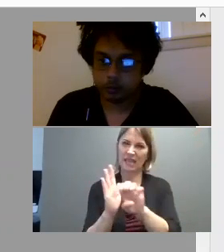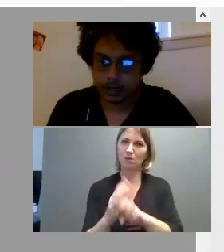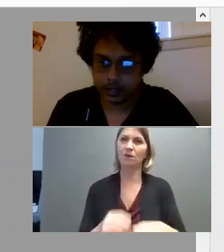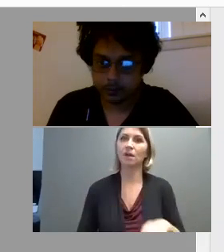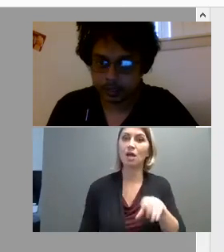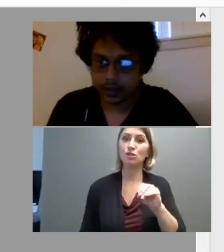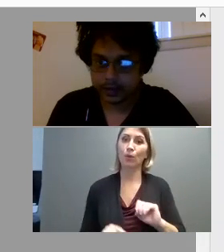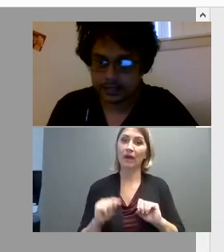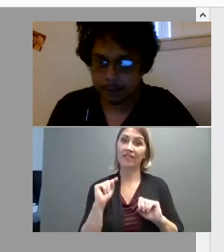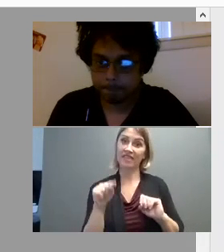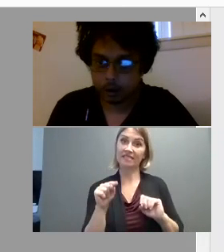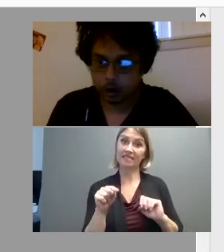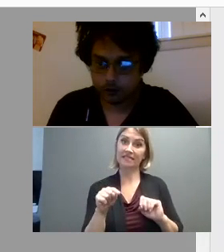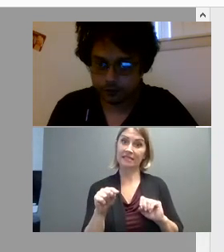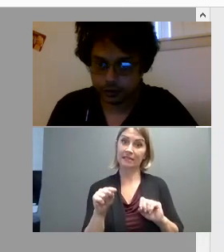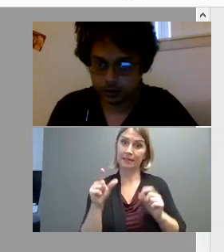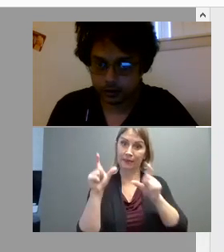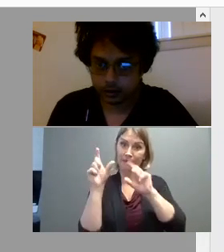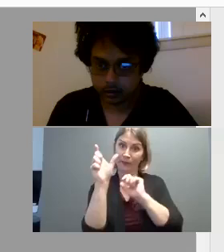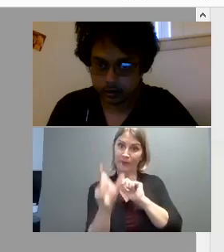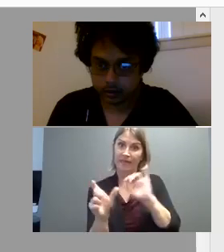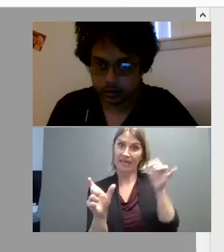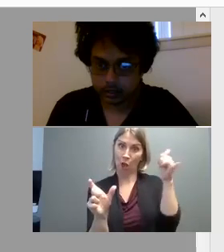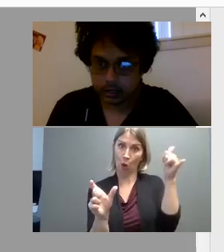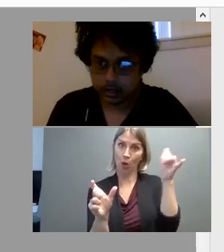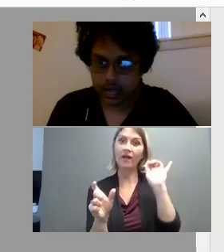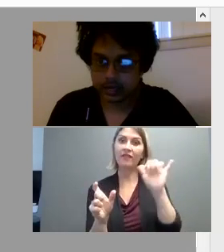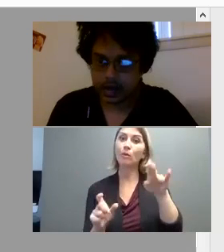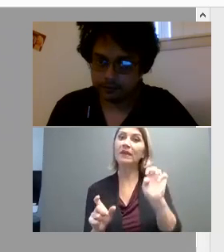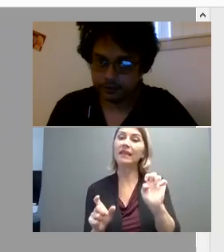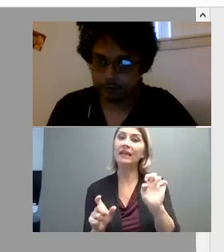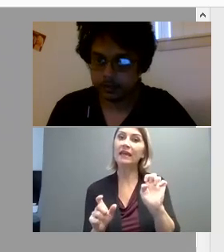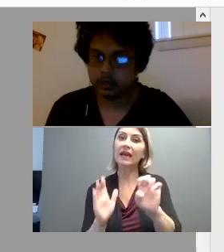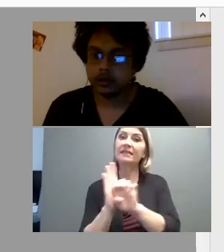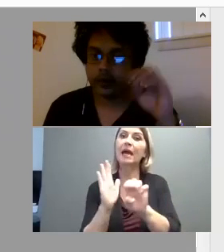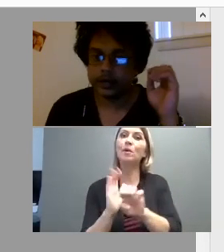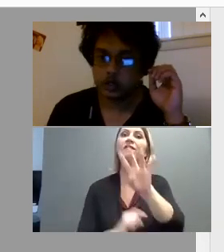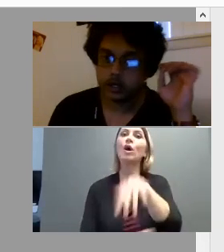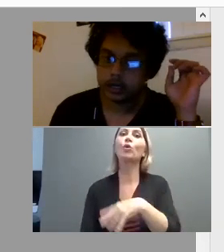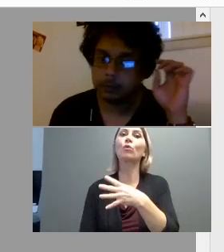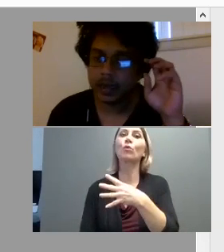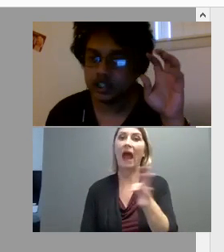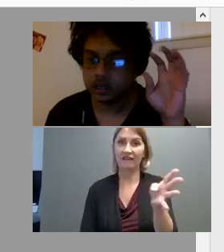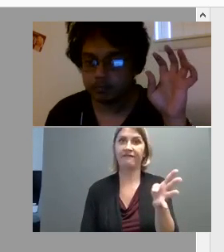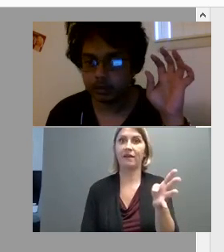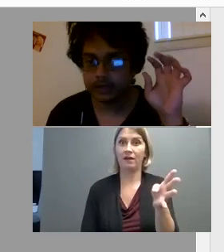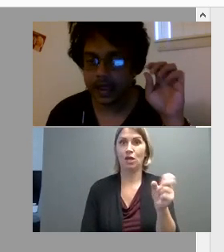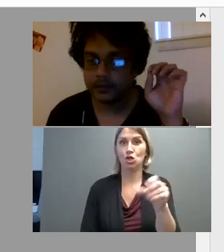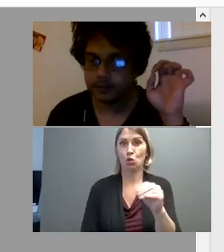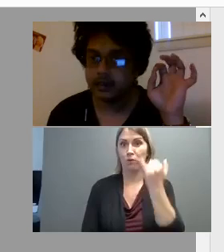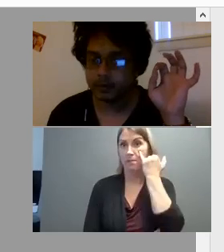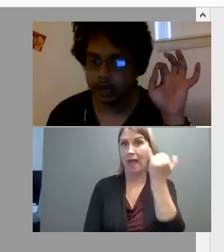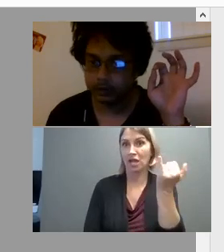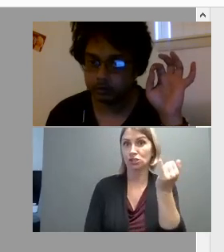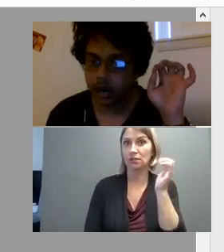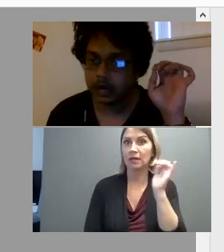this would be an example of a graph, right? So imagine